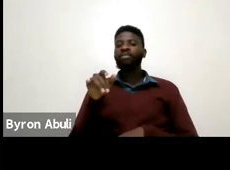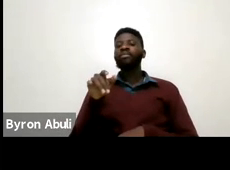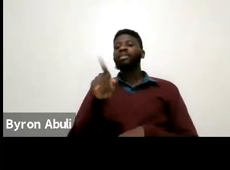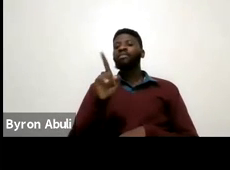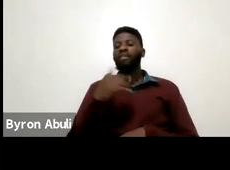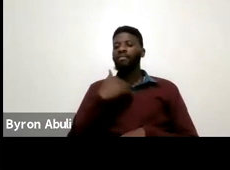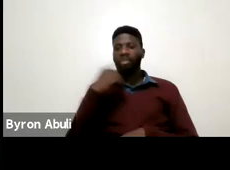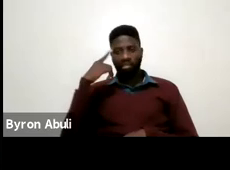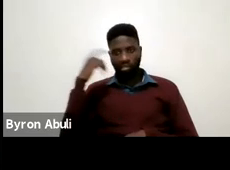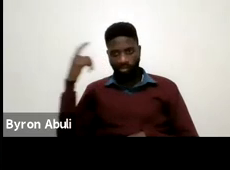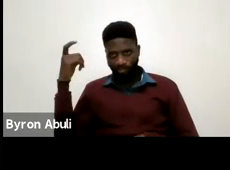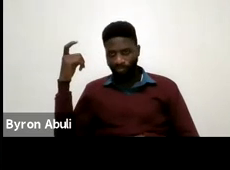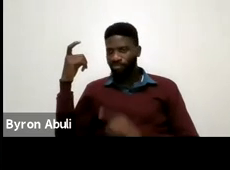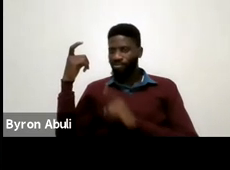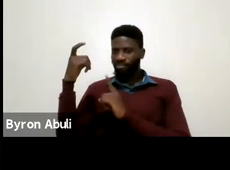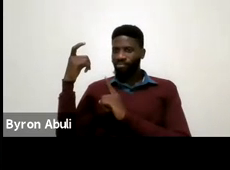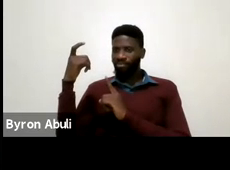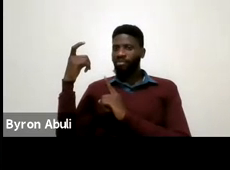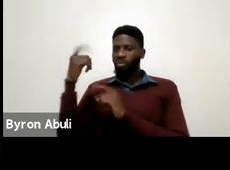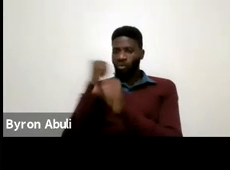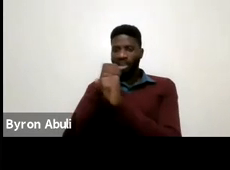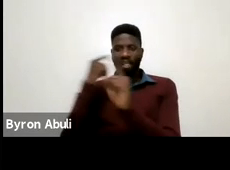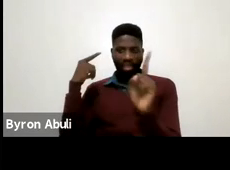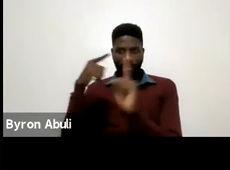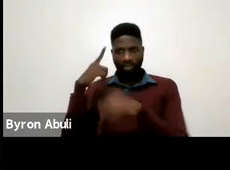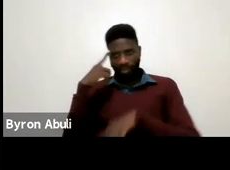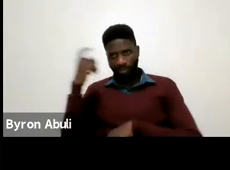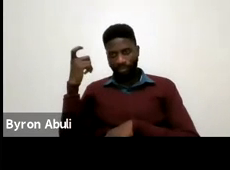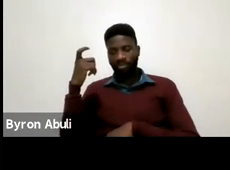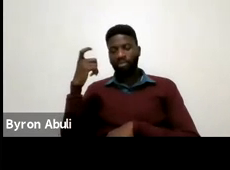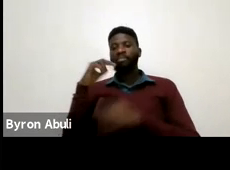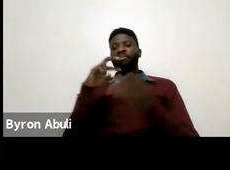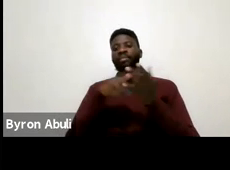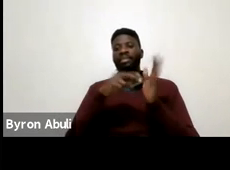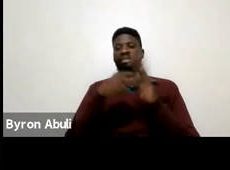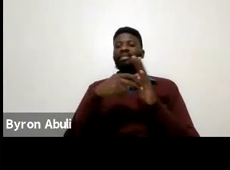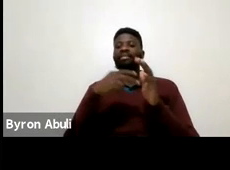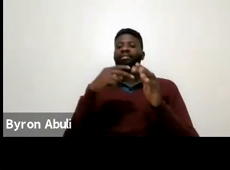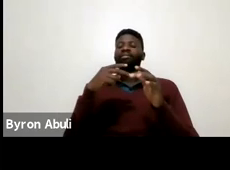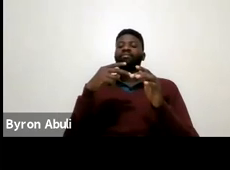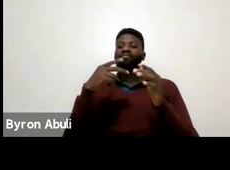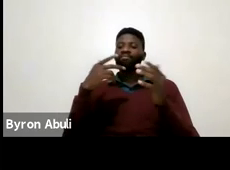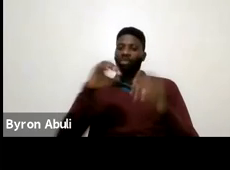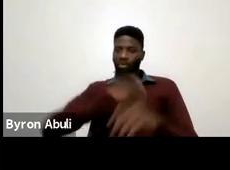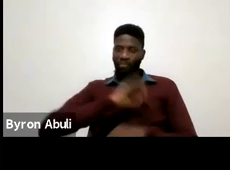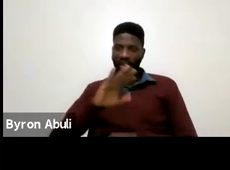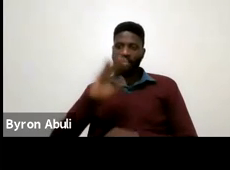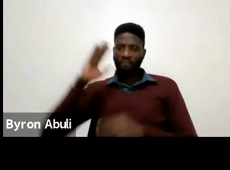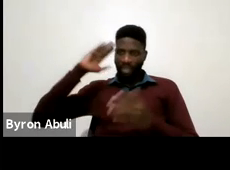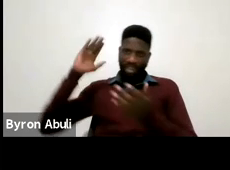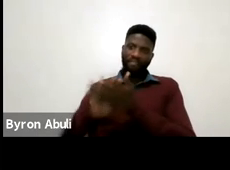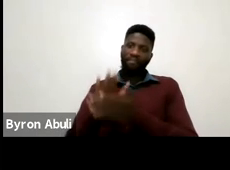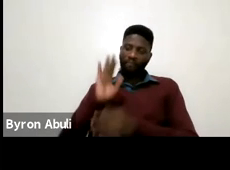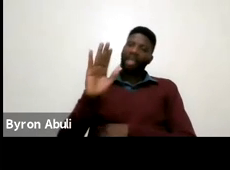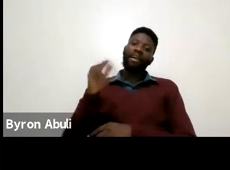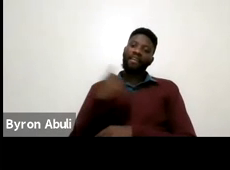and living for the dream and believing in that dream. That's how you own it, and believing that it's transformative in nature. It is actually the